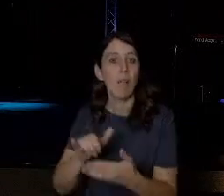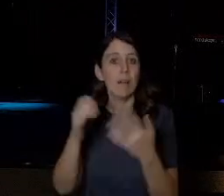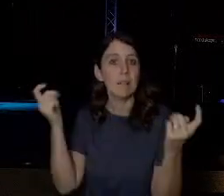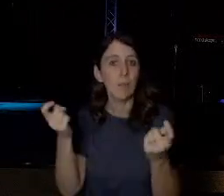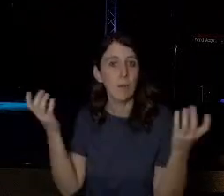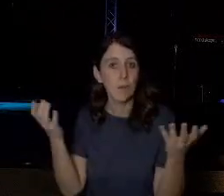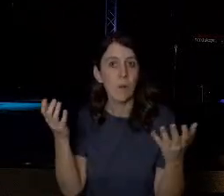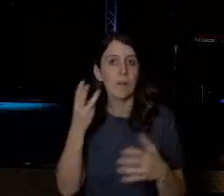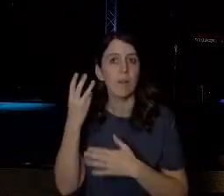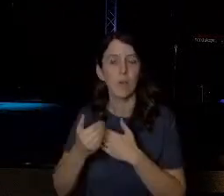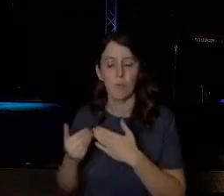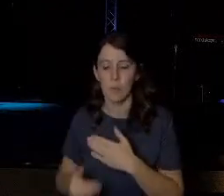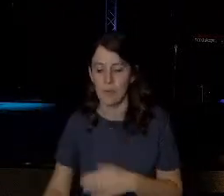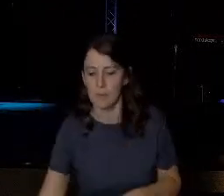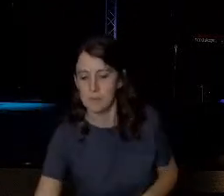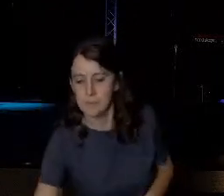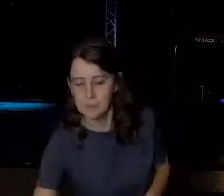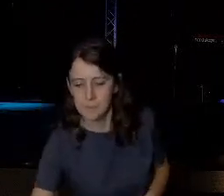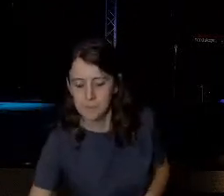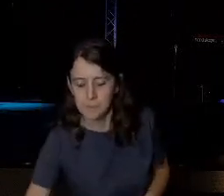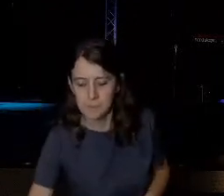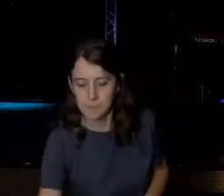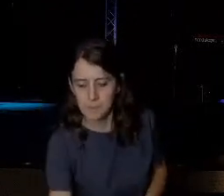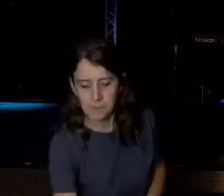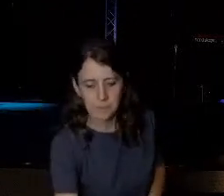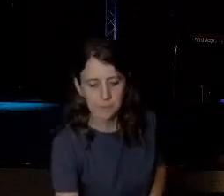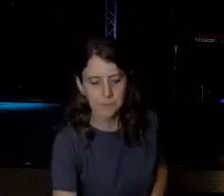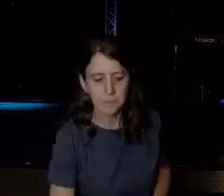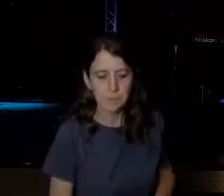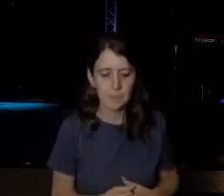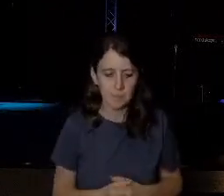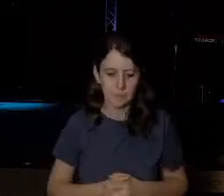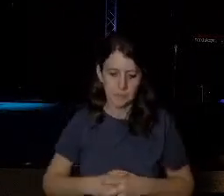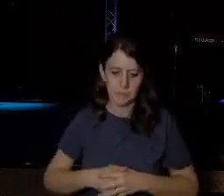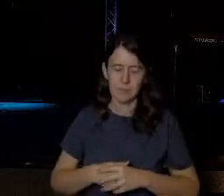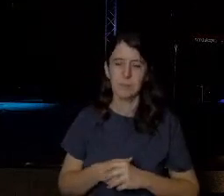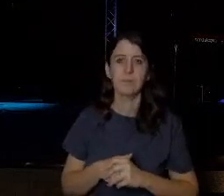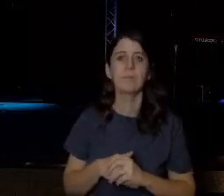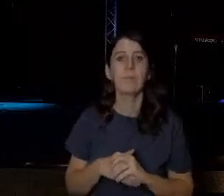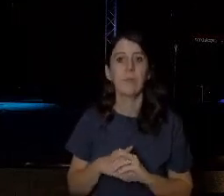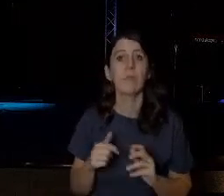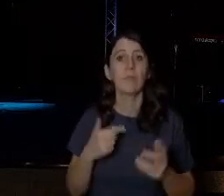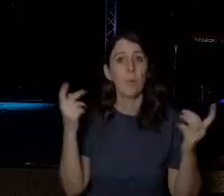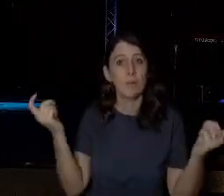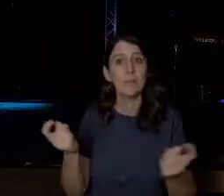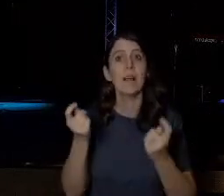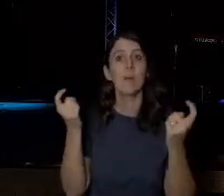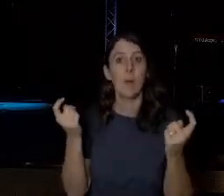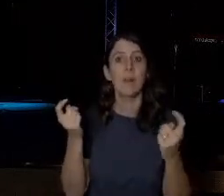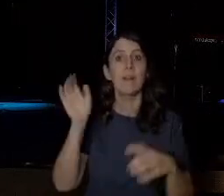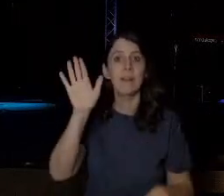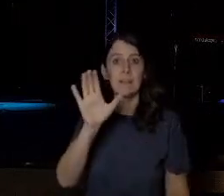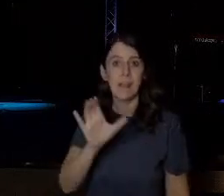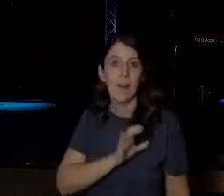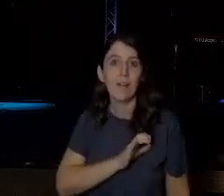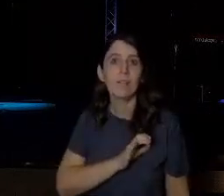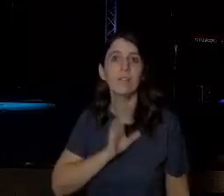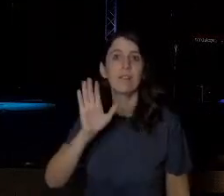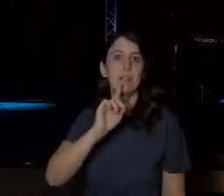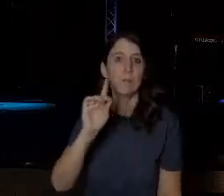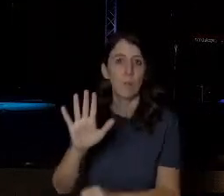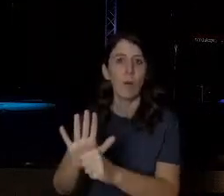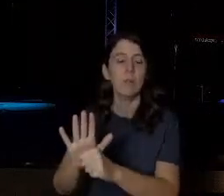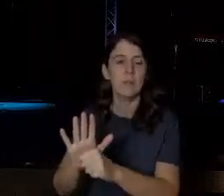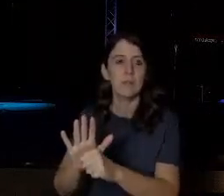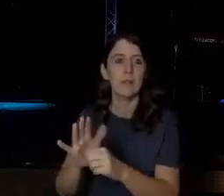And in communion, we come and we celebrate the fact that God is who he says he is, and he did do what he said he would do. And then this morning, I want to